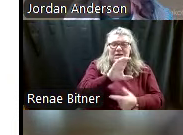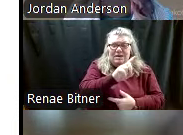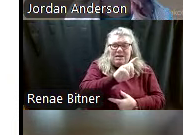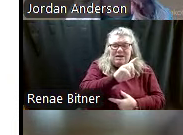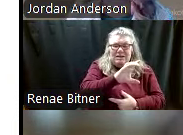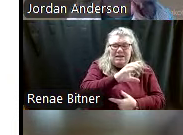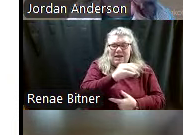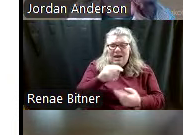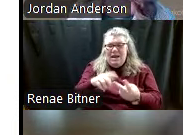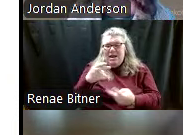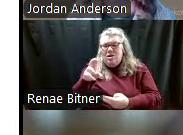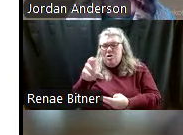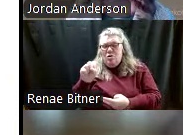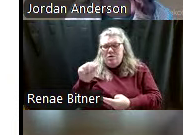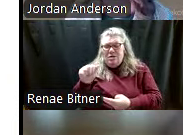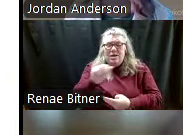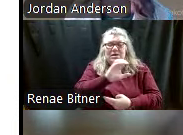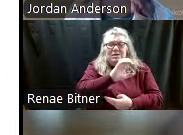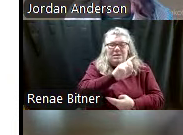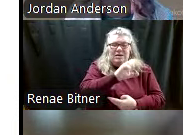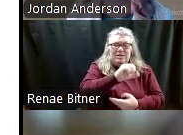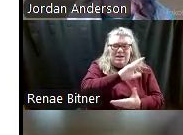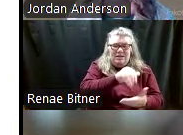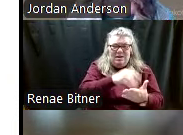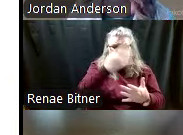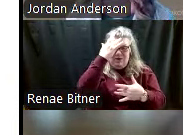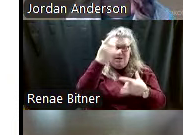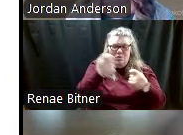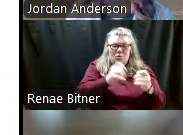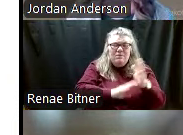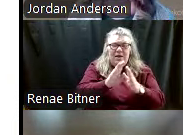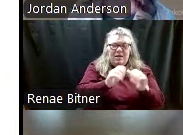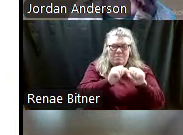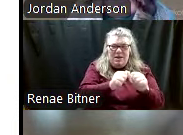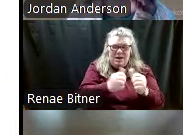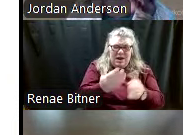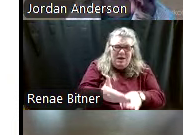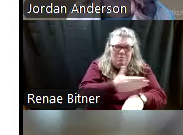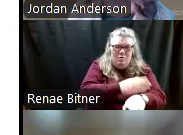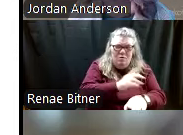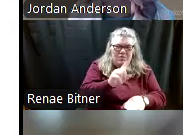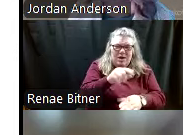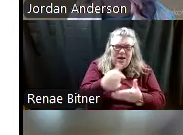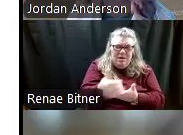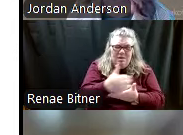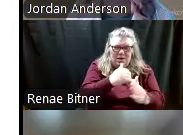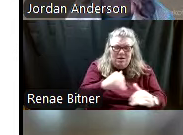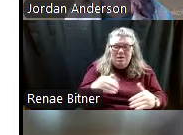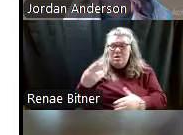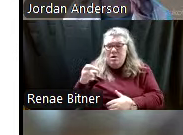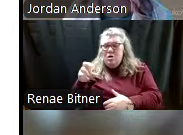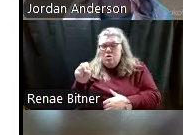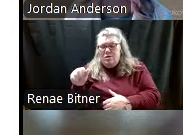The CDC is the Center for Disease Control. They develop, maintain, and improve data collection systems. And then HRSA is the